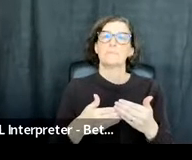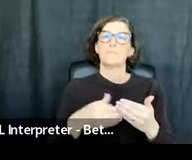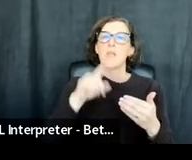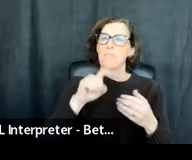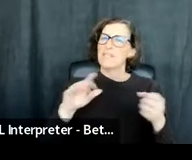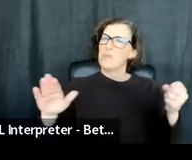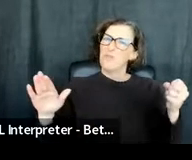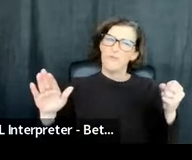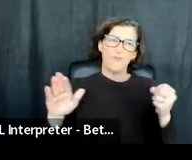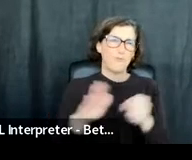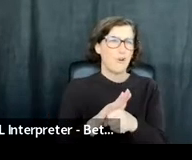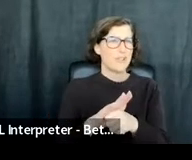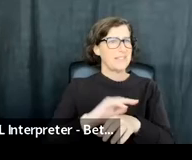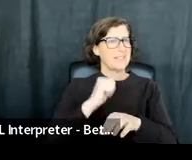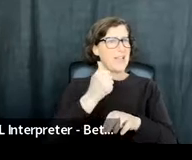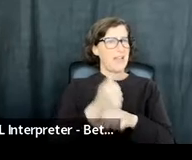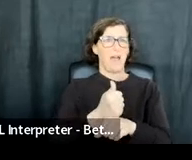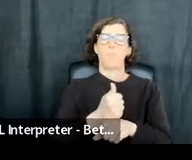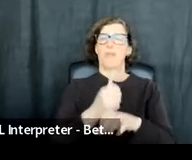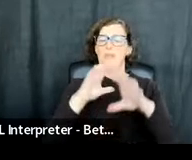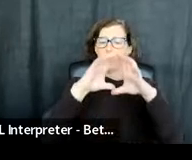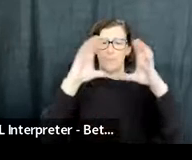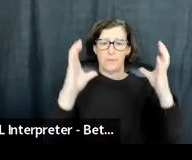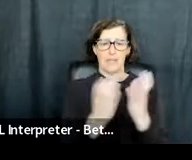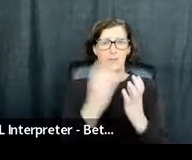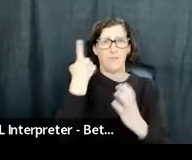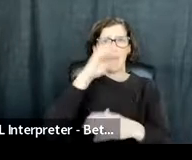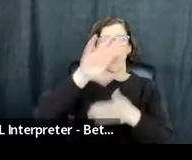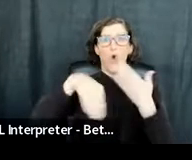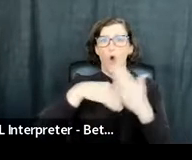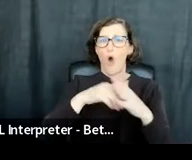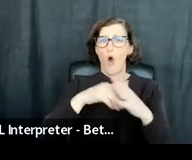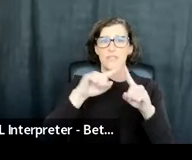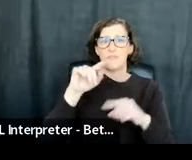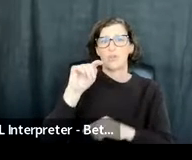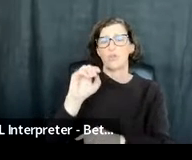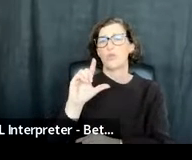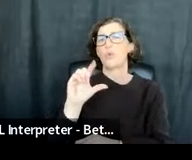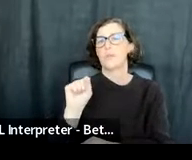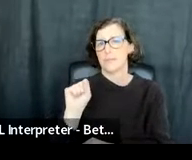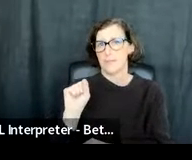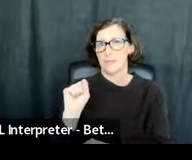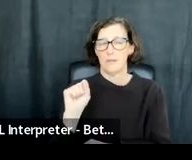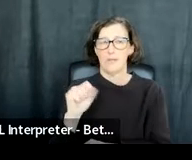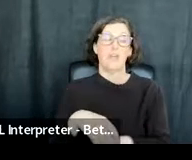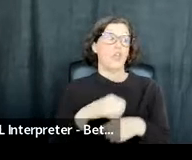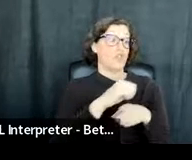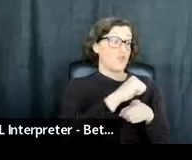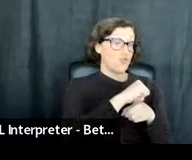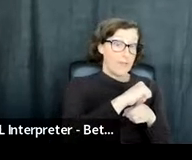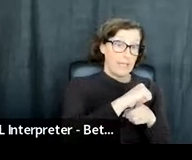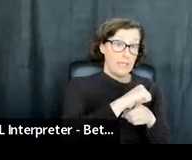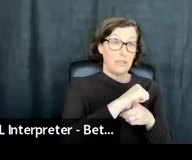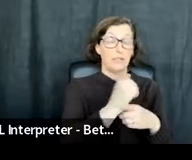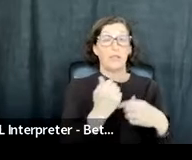fully realized in terms of all the different tools. So assessment is, again, just one of those tools. There's training, there's support,